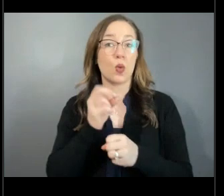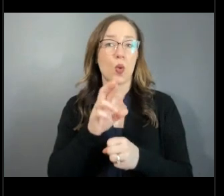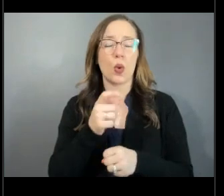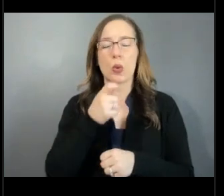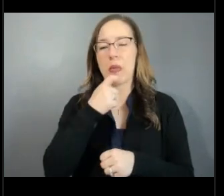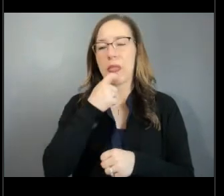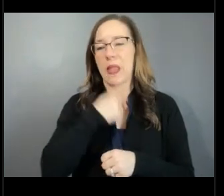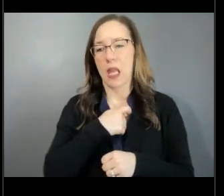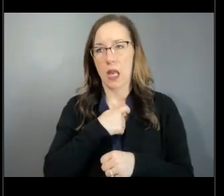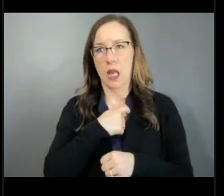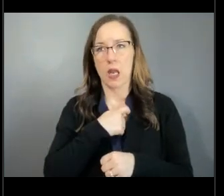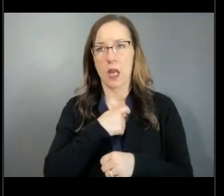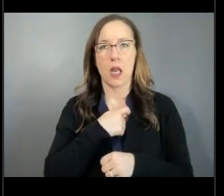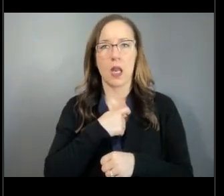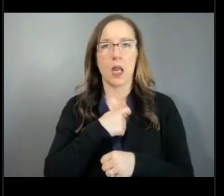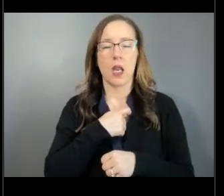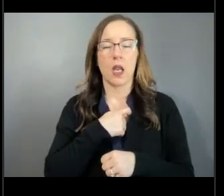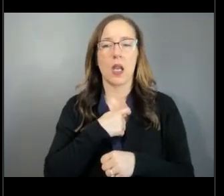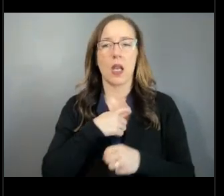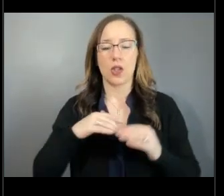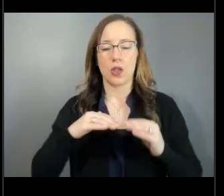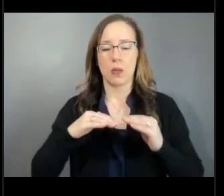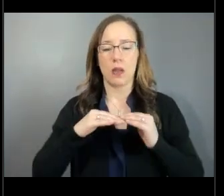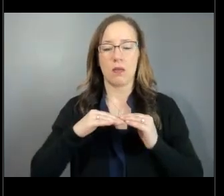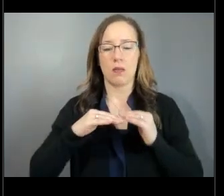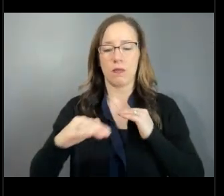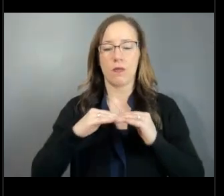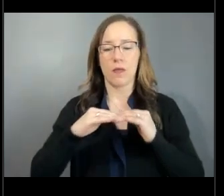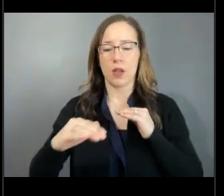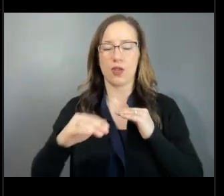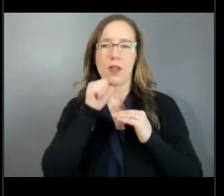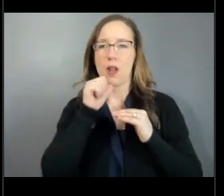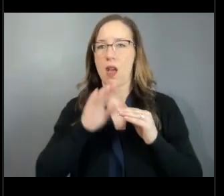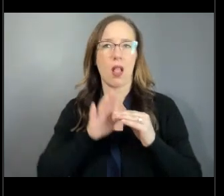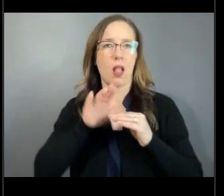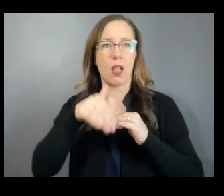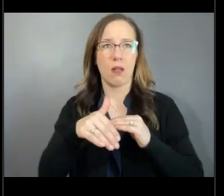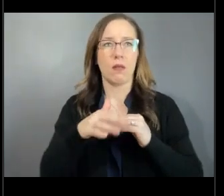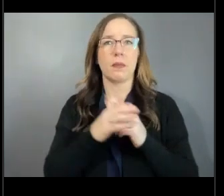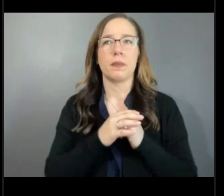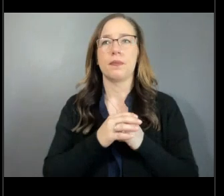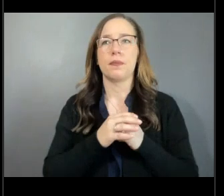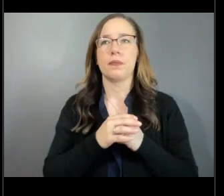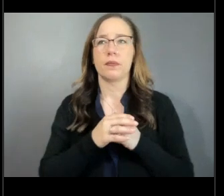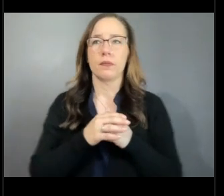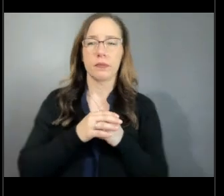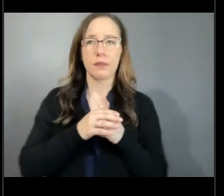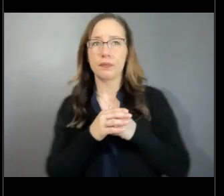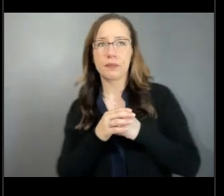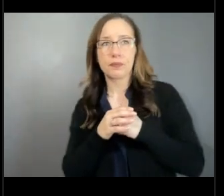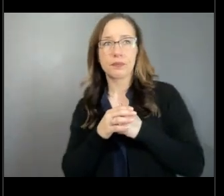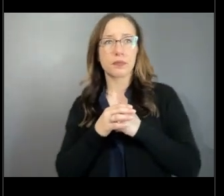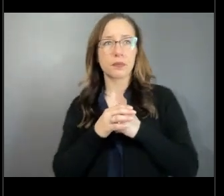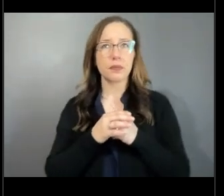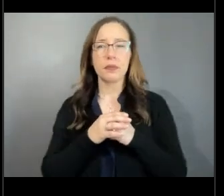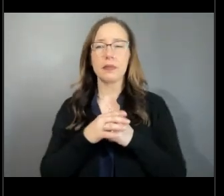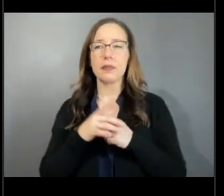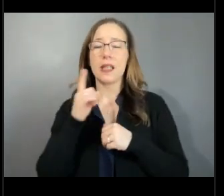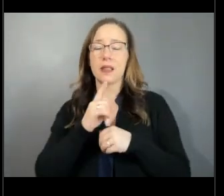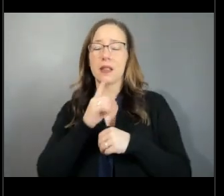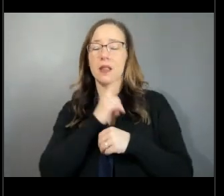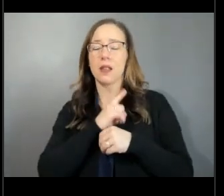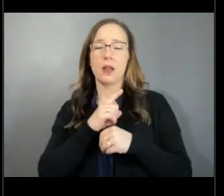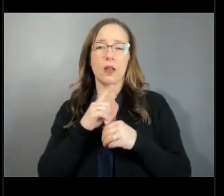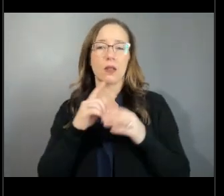and installed flush with the flooring surface. In single-story units and on